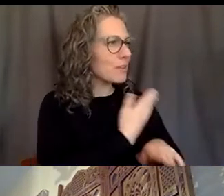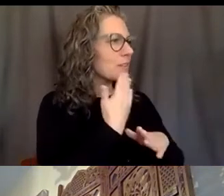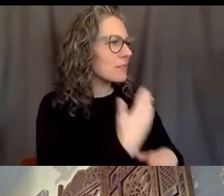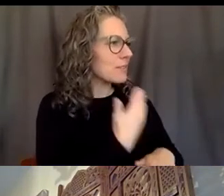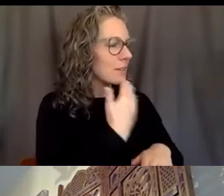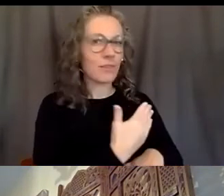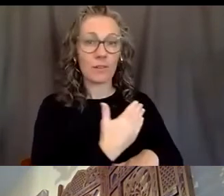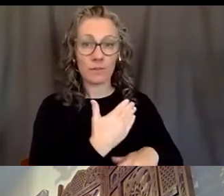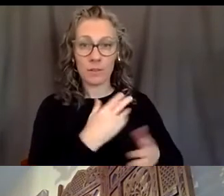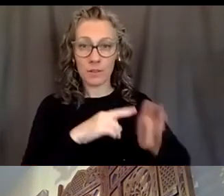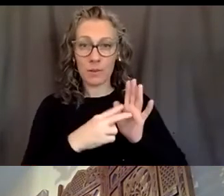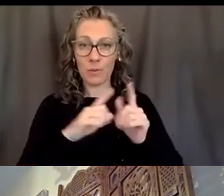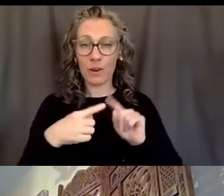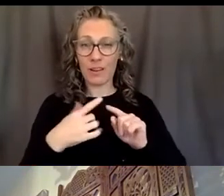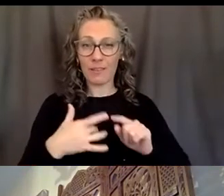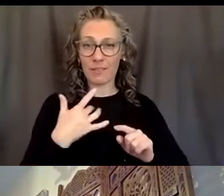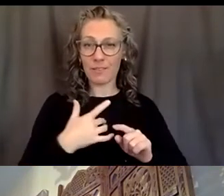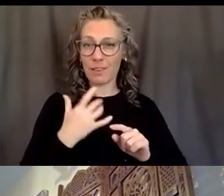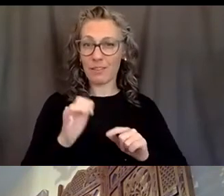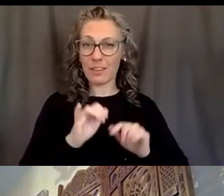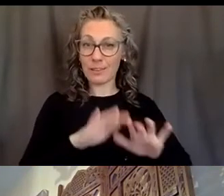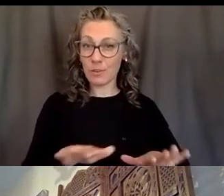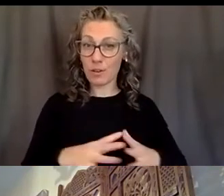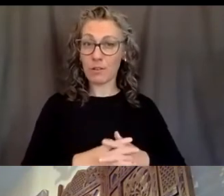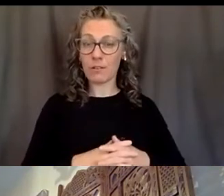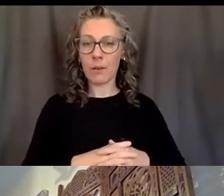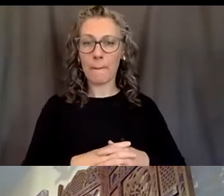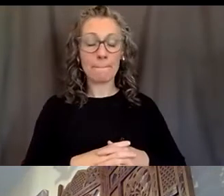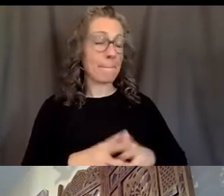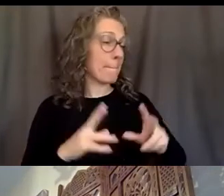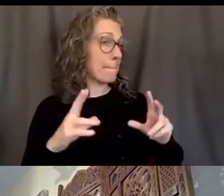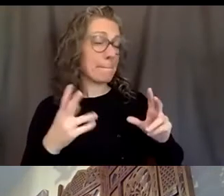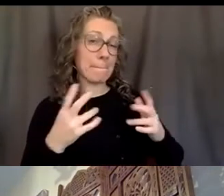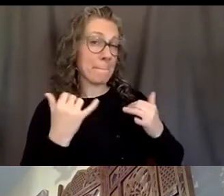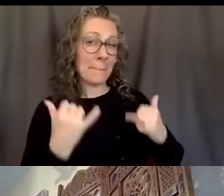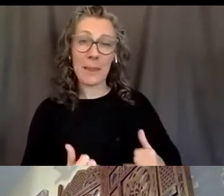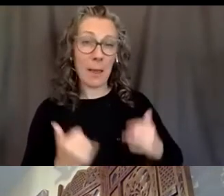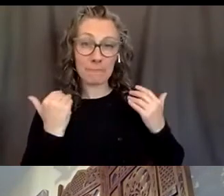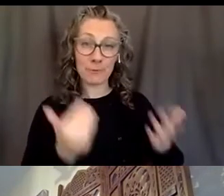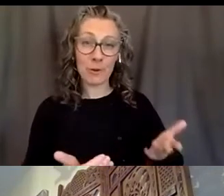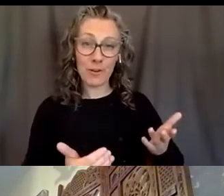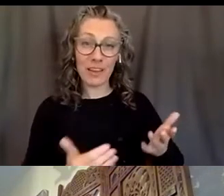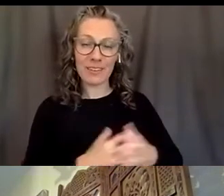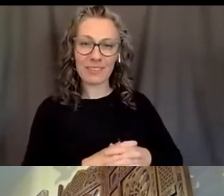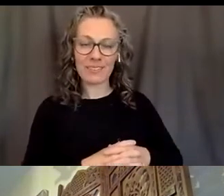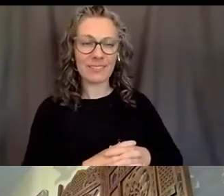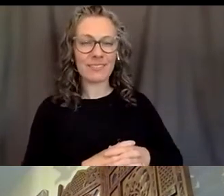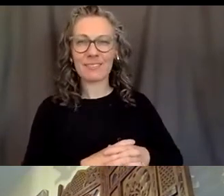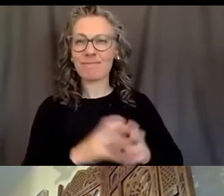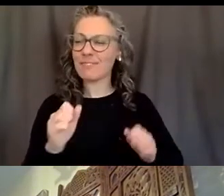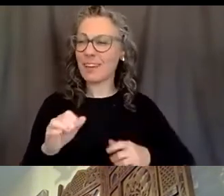Like whenever I'm feeling childlike, or You I can even can send it now, just in the I can say memory. thank you